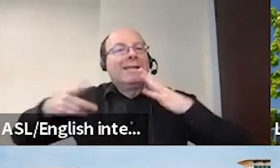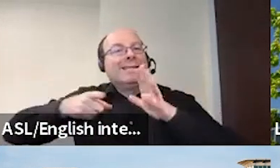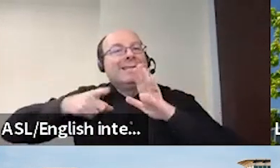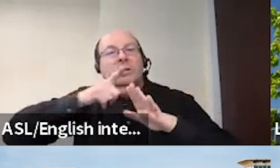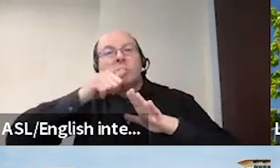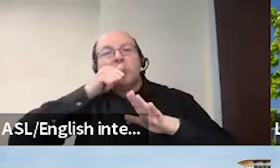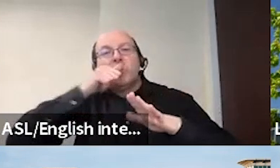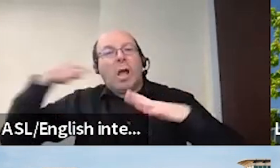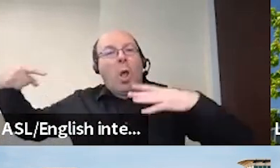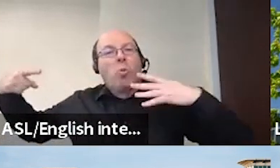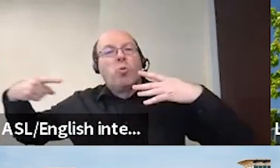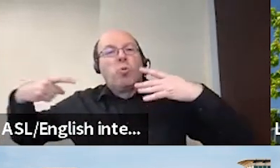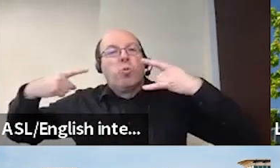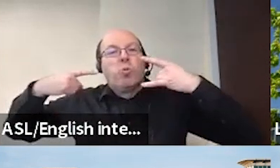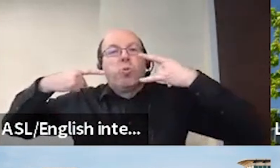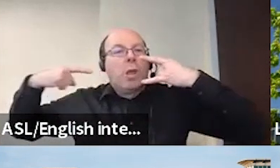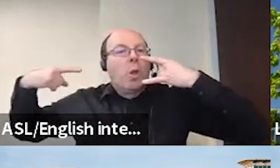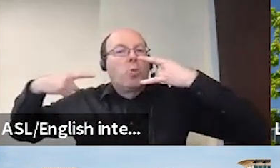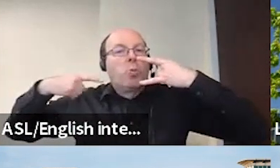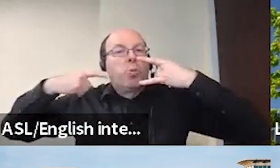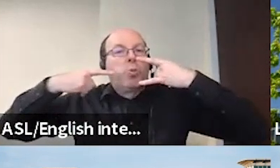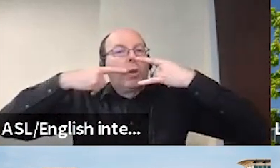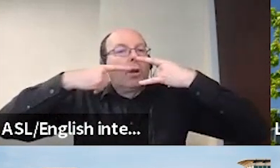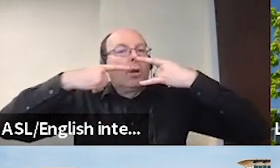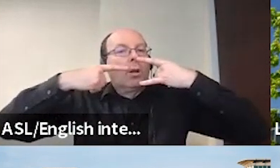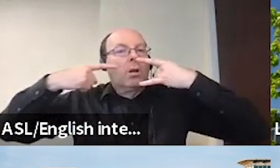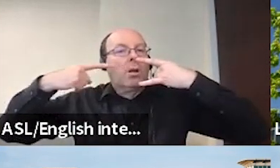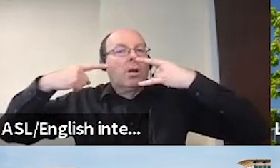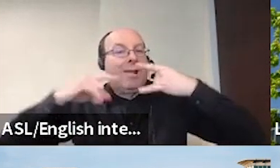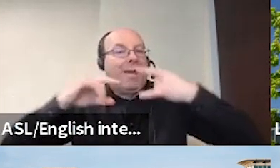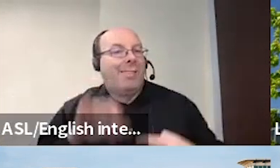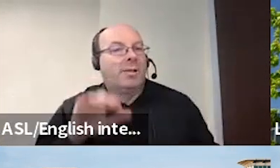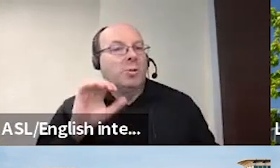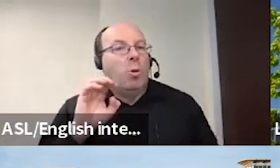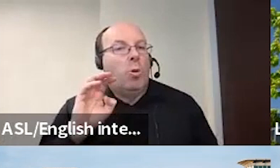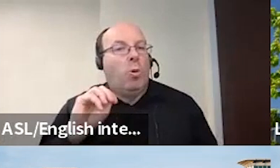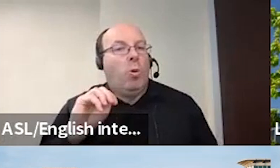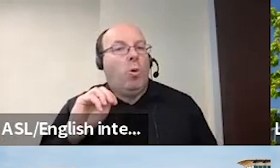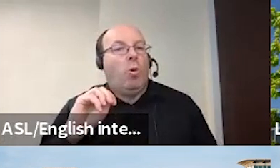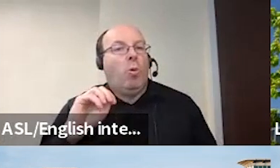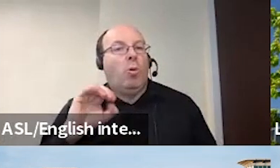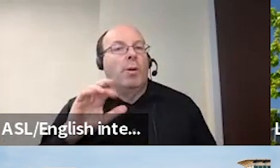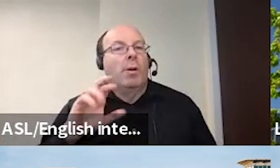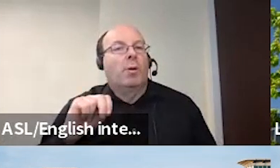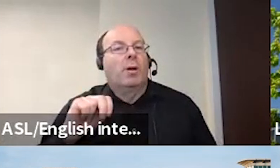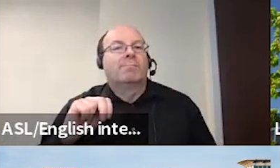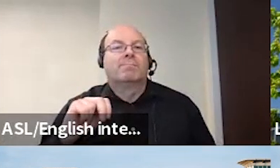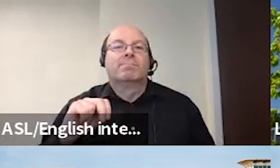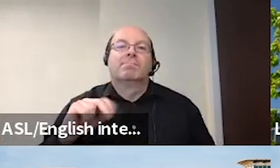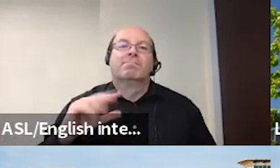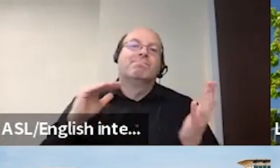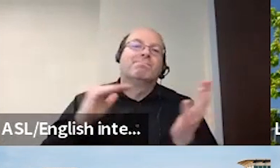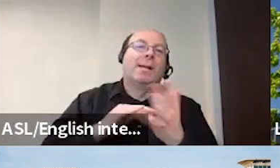with airborne transmission, such as, so unfortunately, the Omicron variant. So you're correct, they are not the best